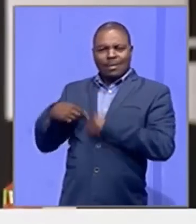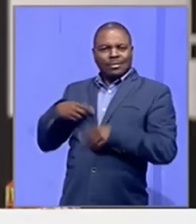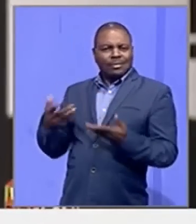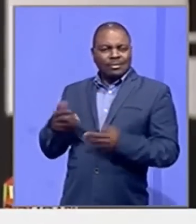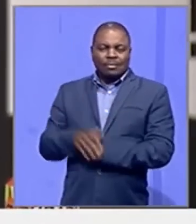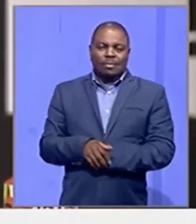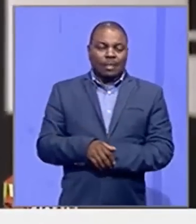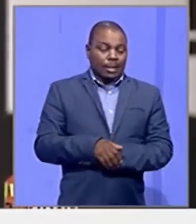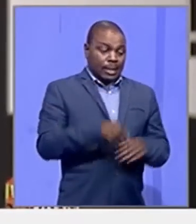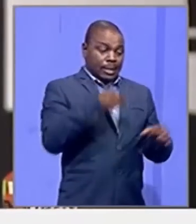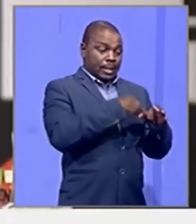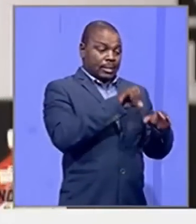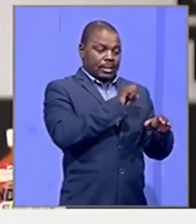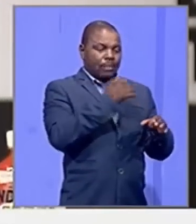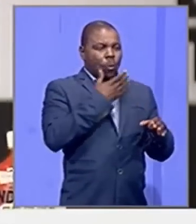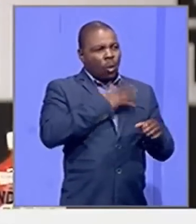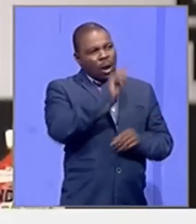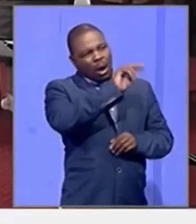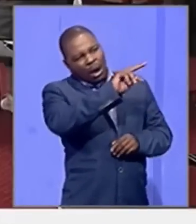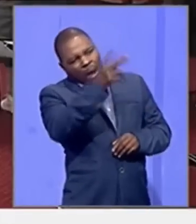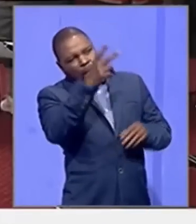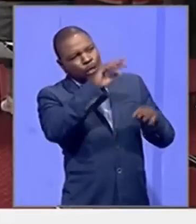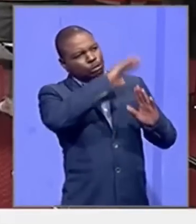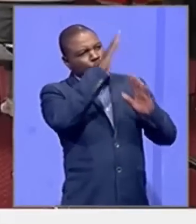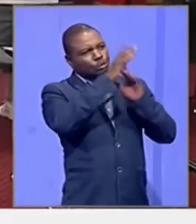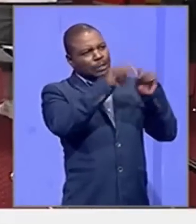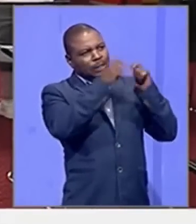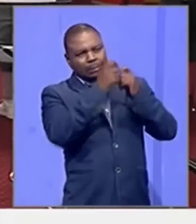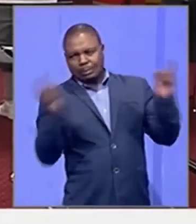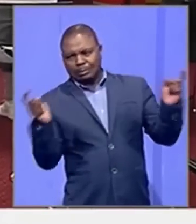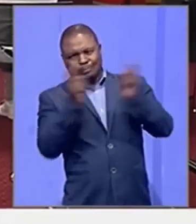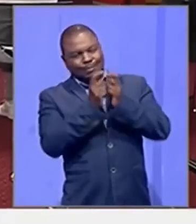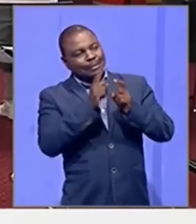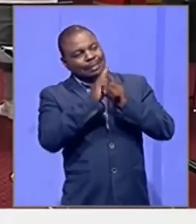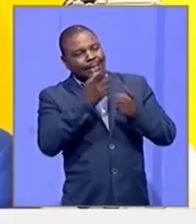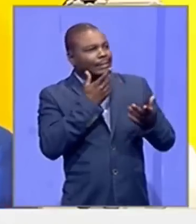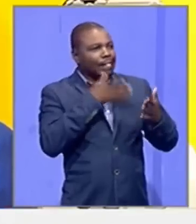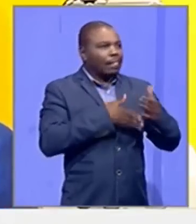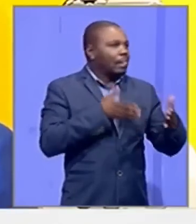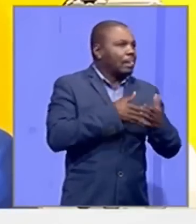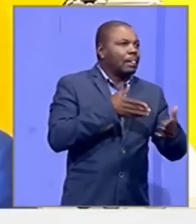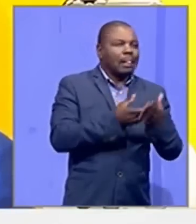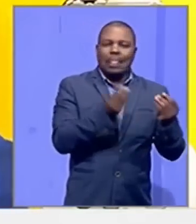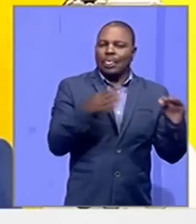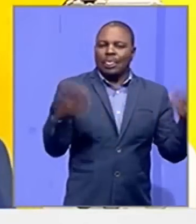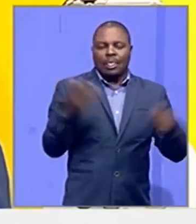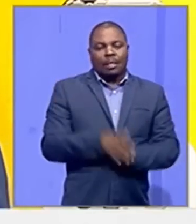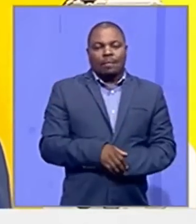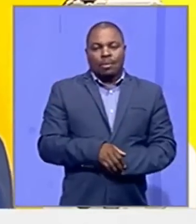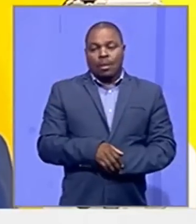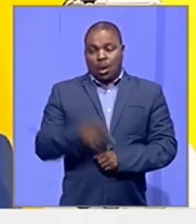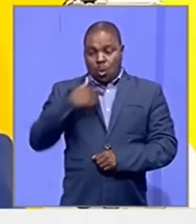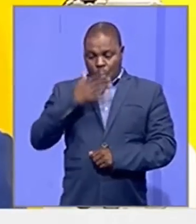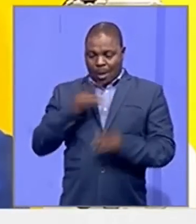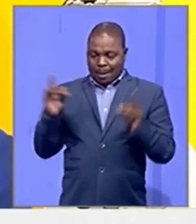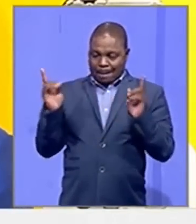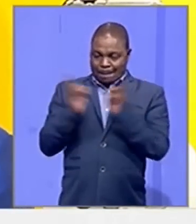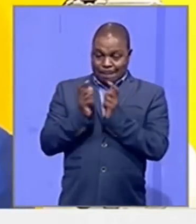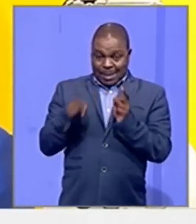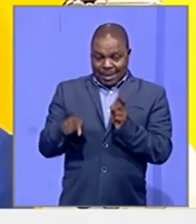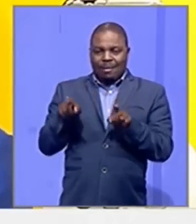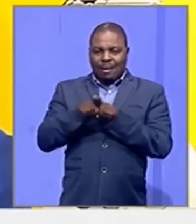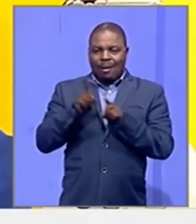go rulaganya gore sehlopha se thulane le sa maemo a godimo eupša ga se a atlega. We wanted this to be a send-off match, and we could